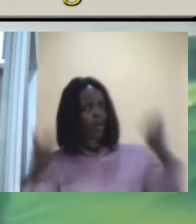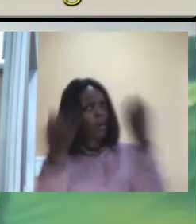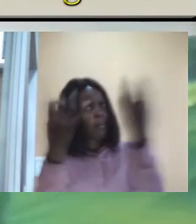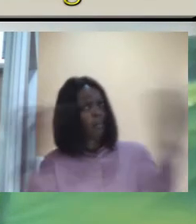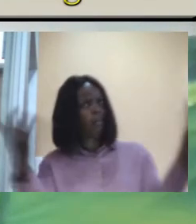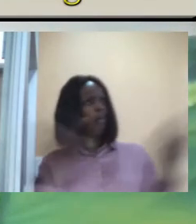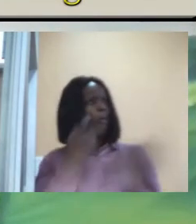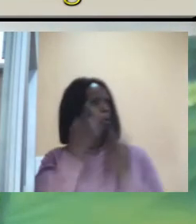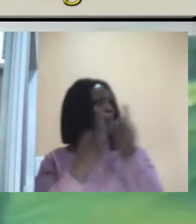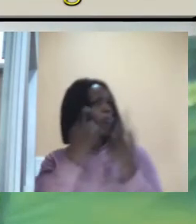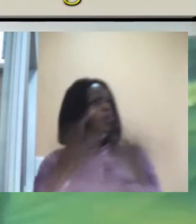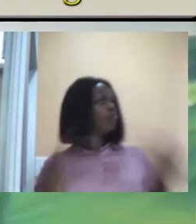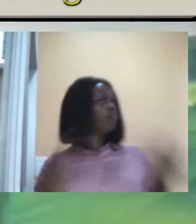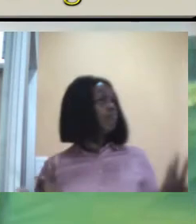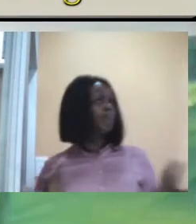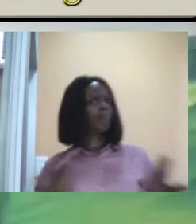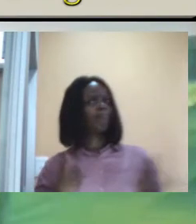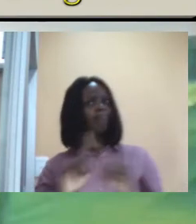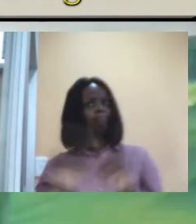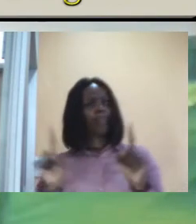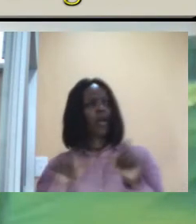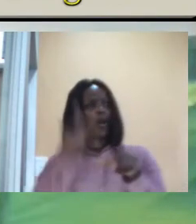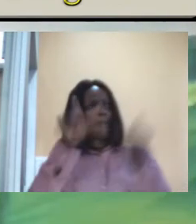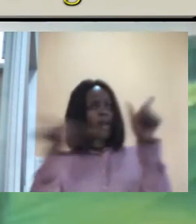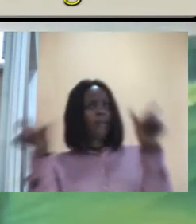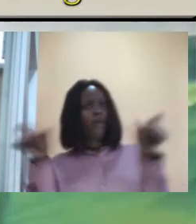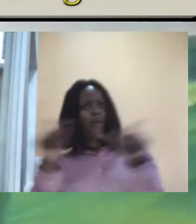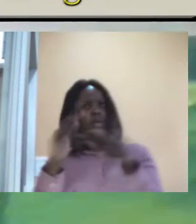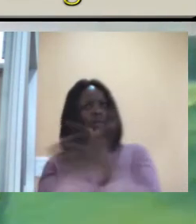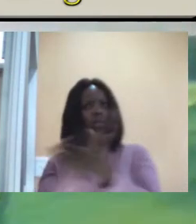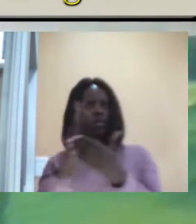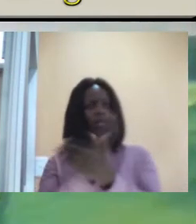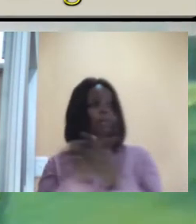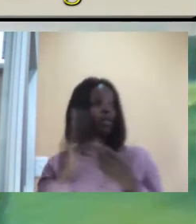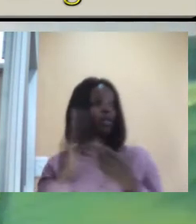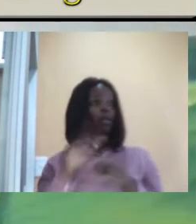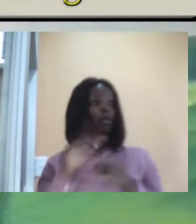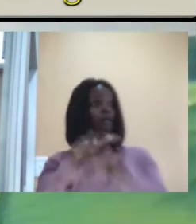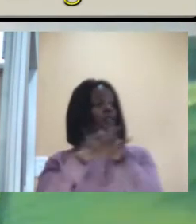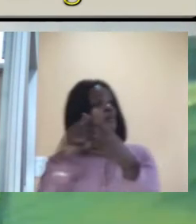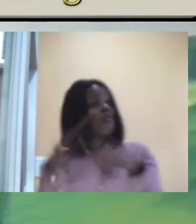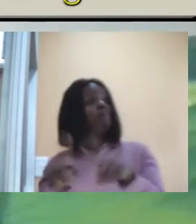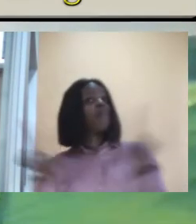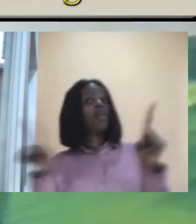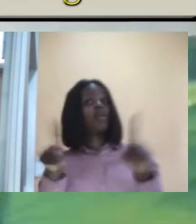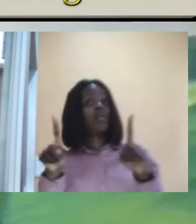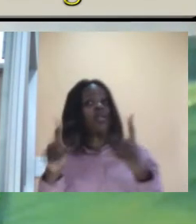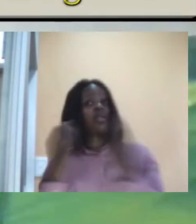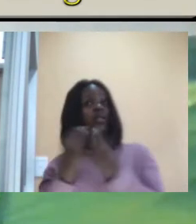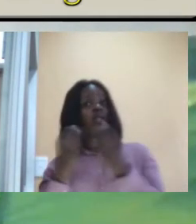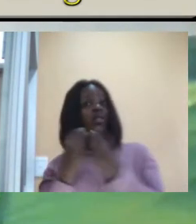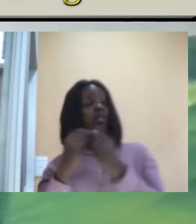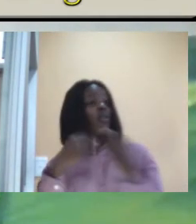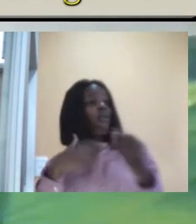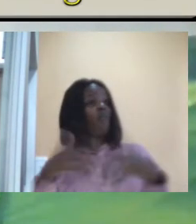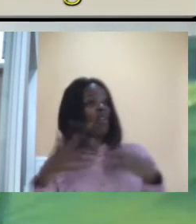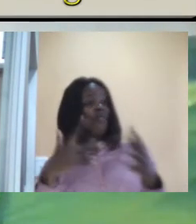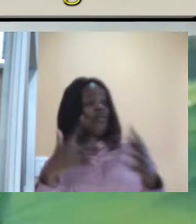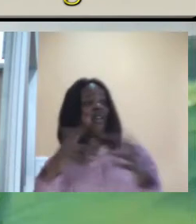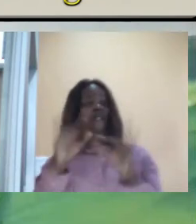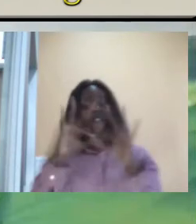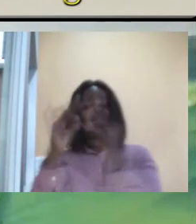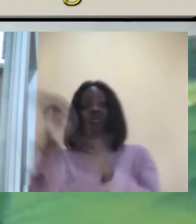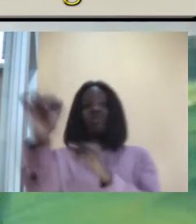have not complained of anything except individuals that are coming, not even farmers, but they are born of farmers or they are related to